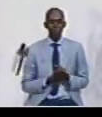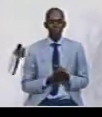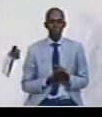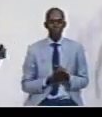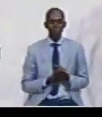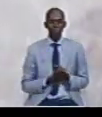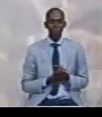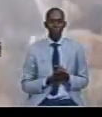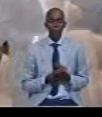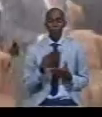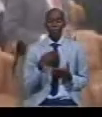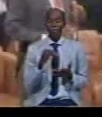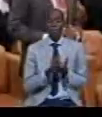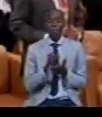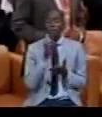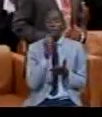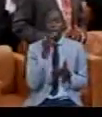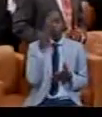And that's why